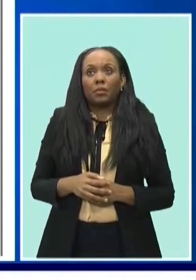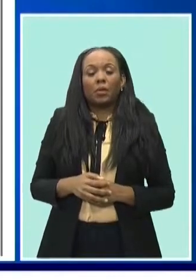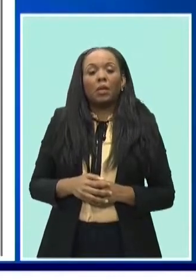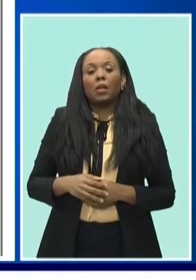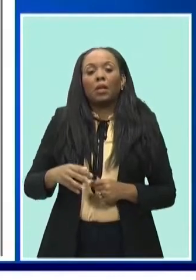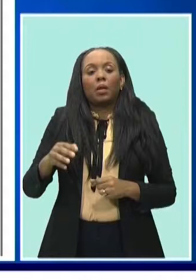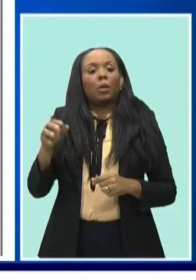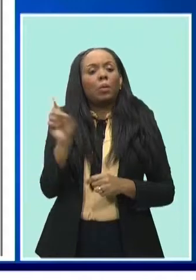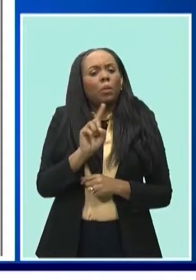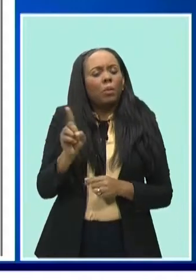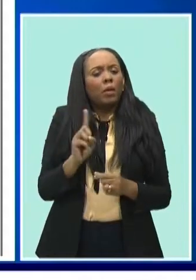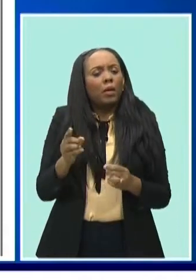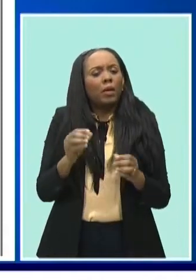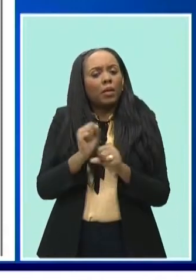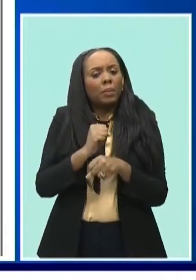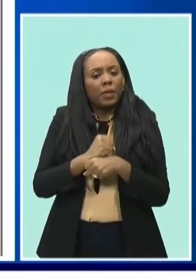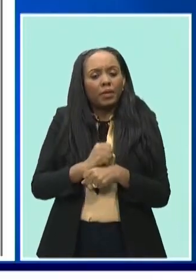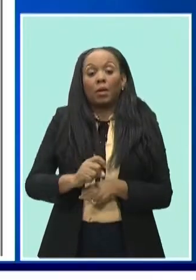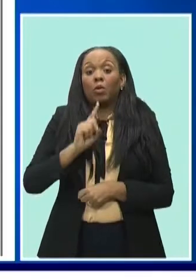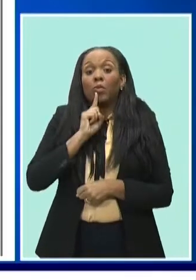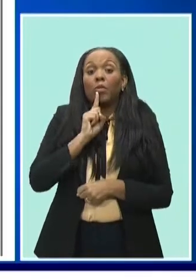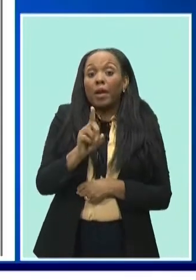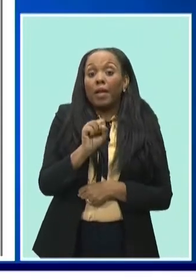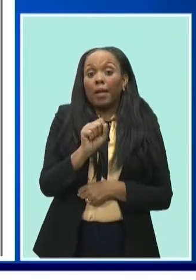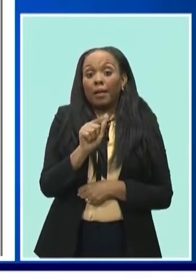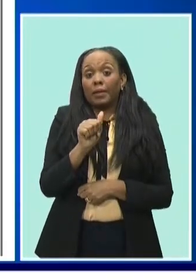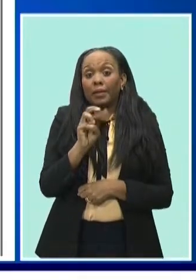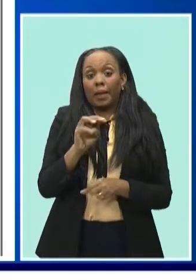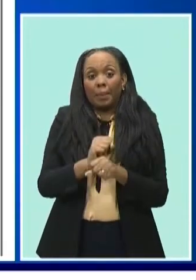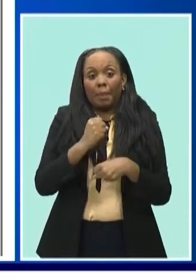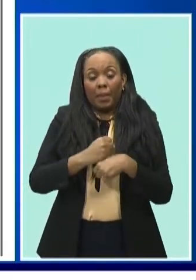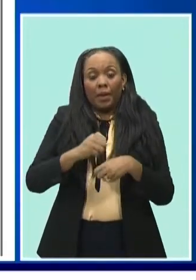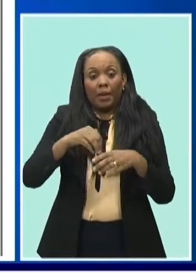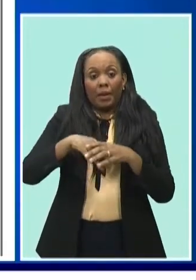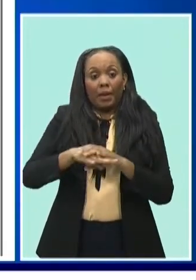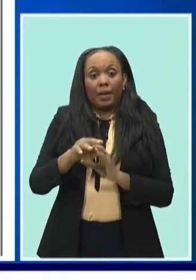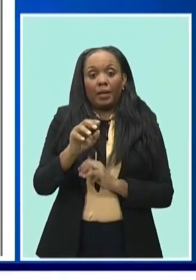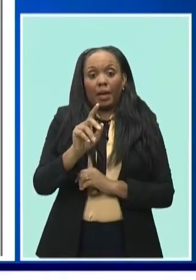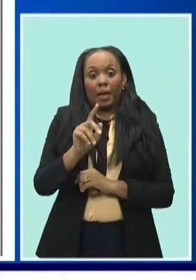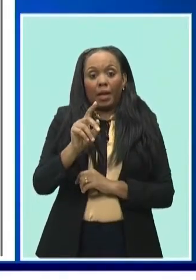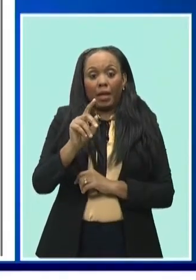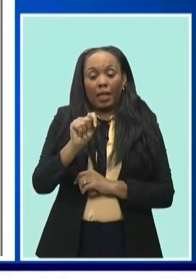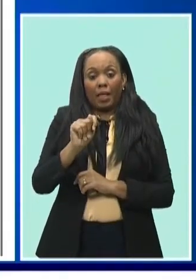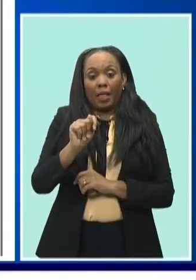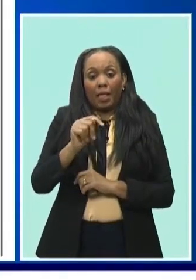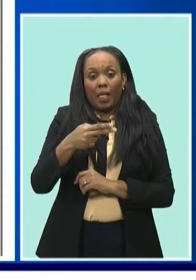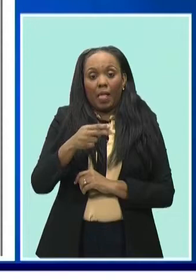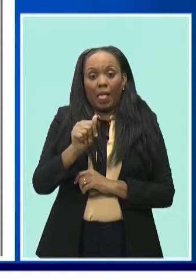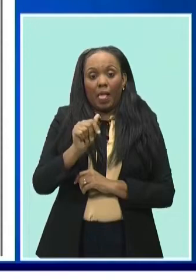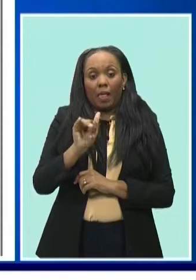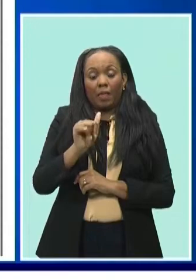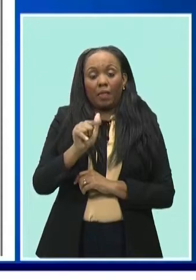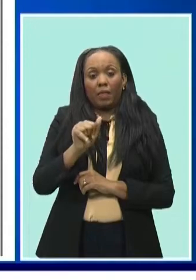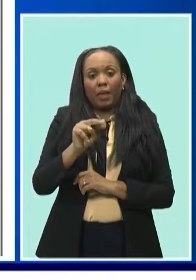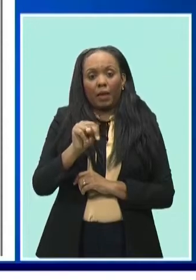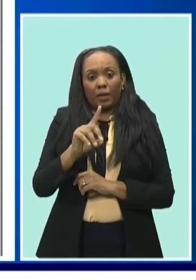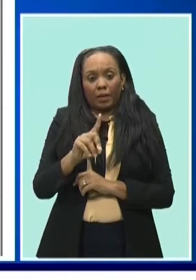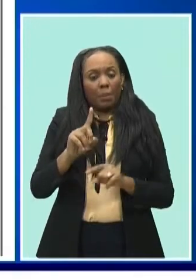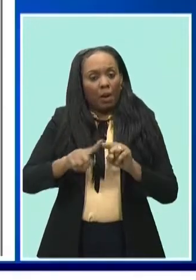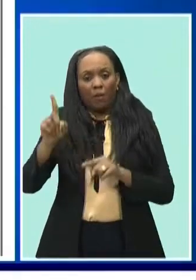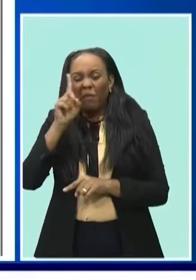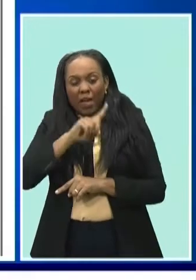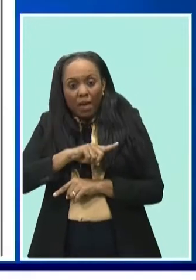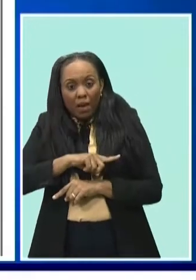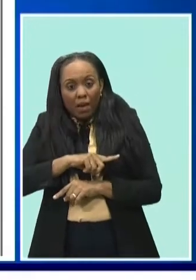made. Real Slam condoms are made in Thailand, but the fake Slam condoms are made in China. The company is also